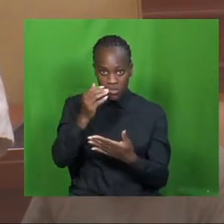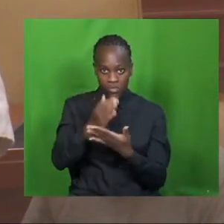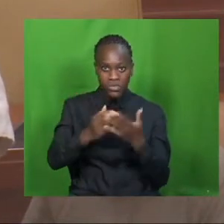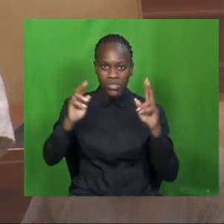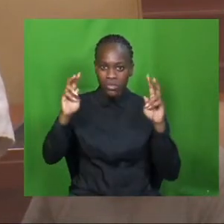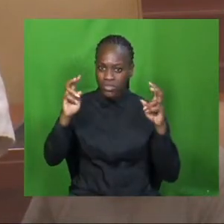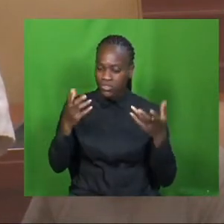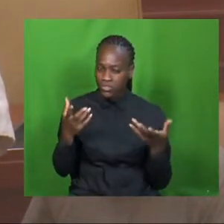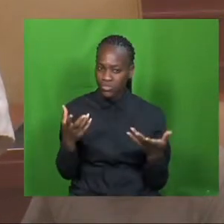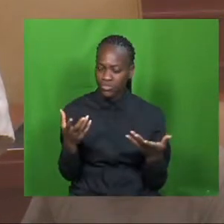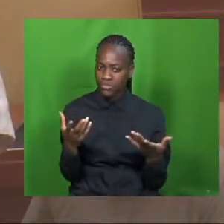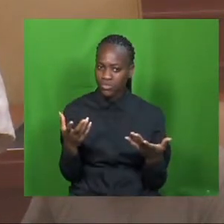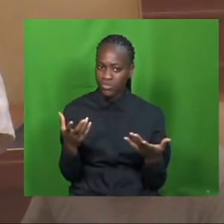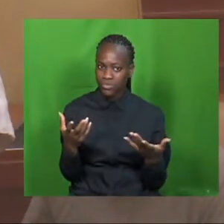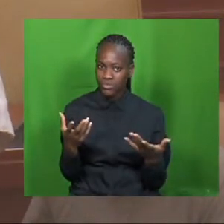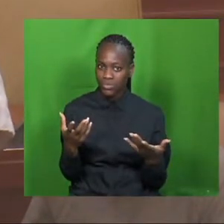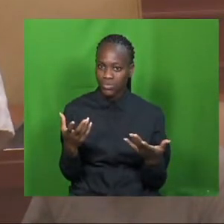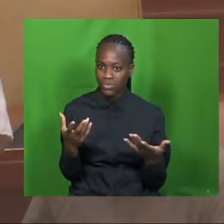Any more?